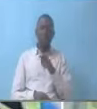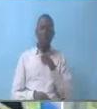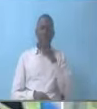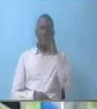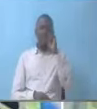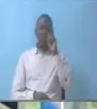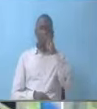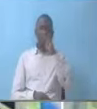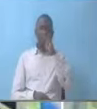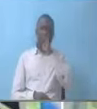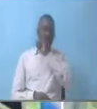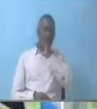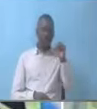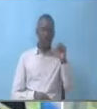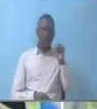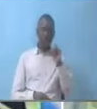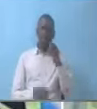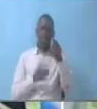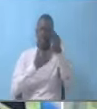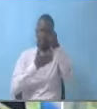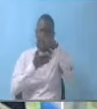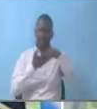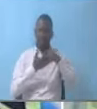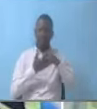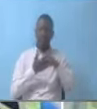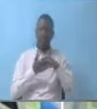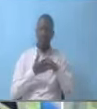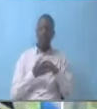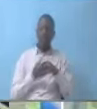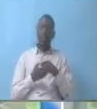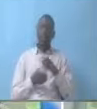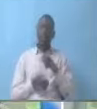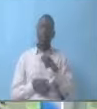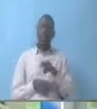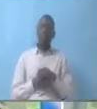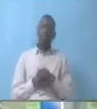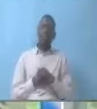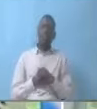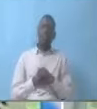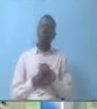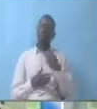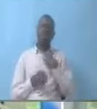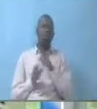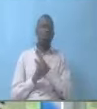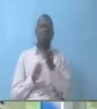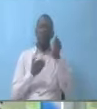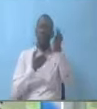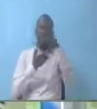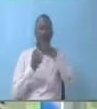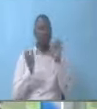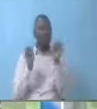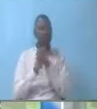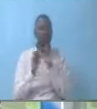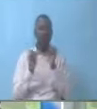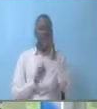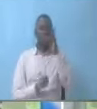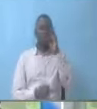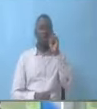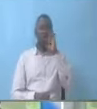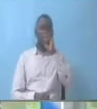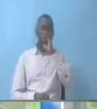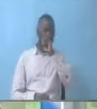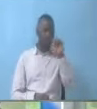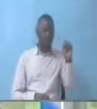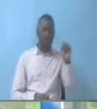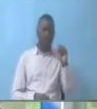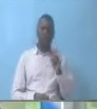Fafa. Yes, I'm glad you are making the clarification. Yes. I didn't draft any decree. Yes, by the Office of the Attorney General under